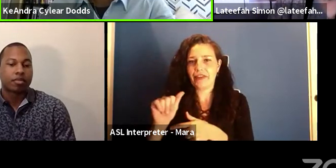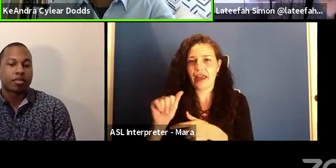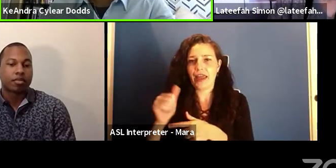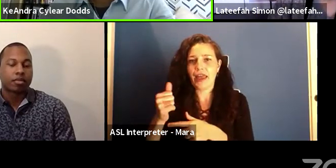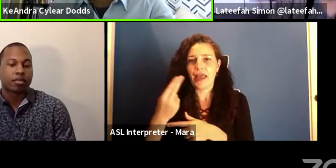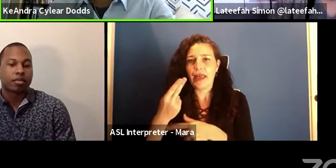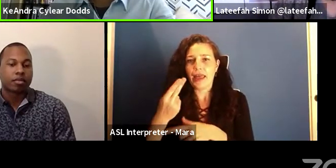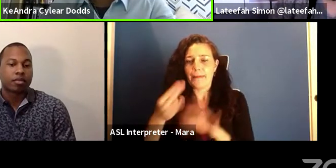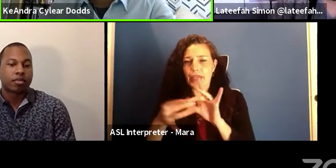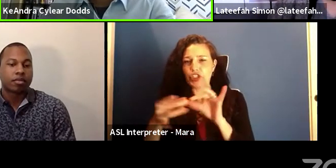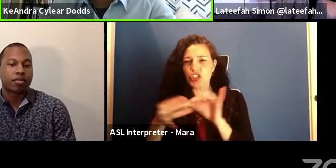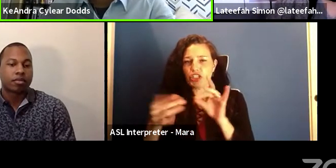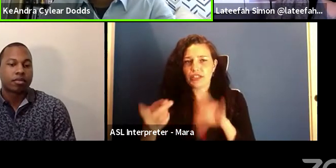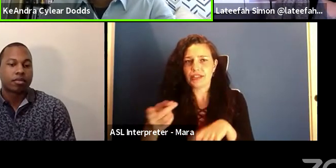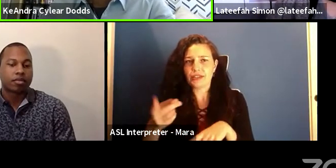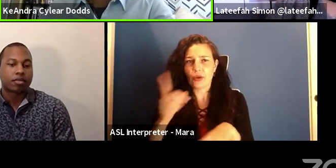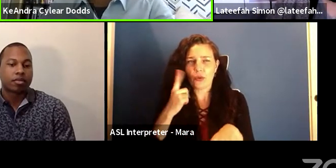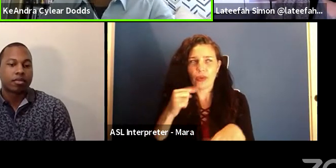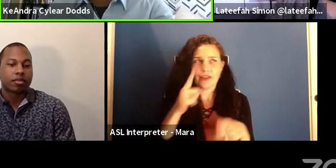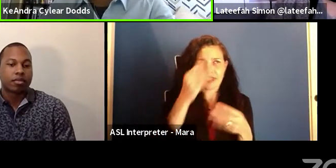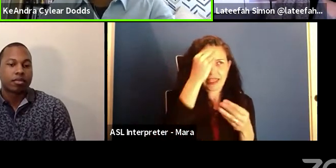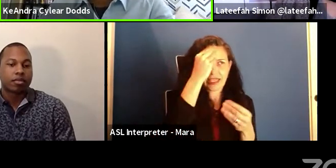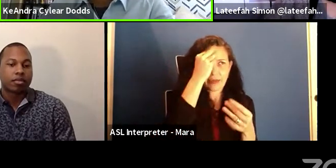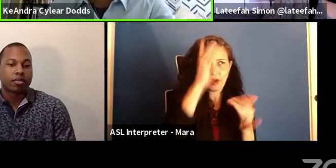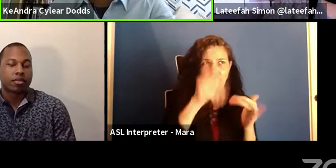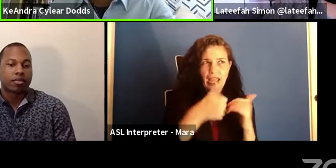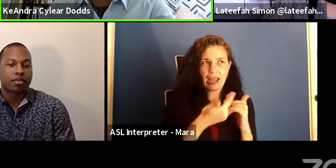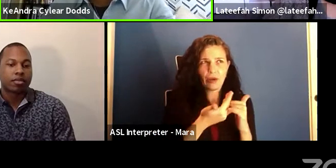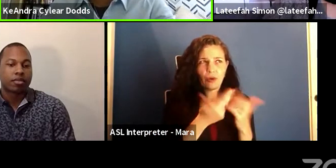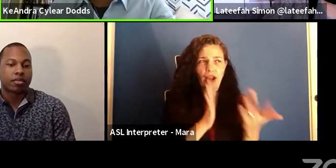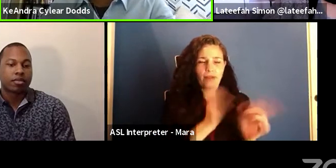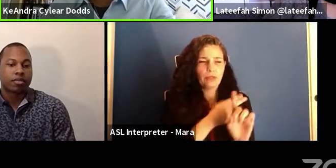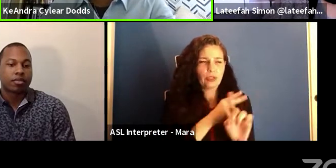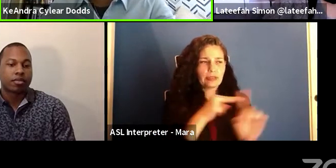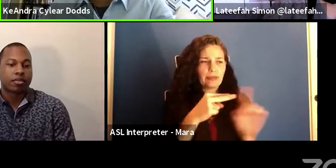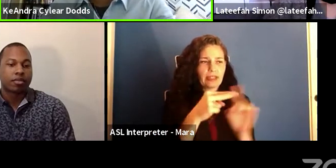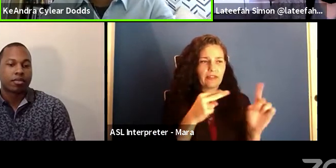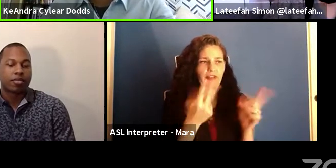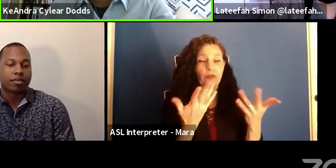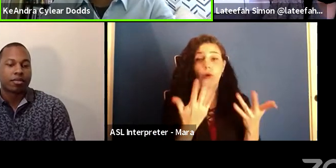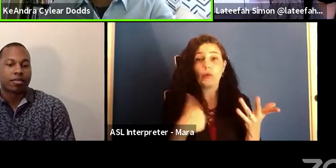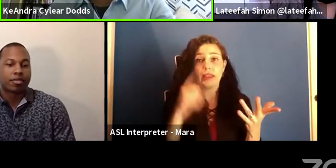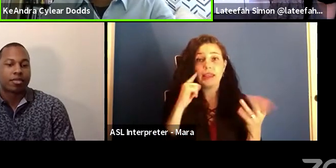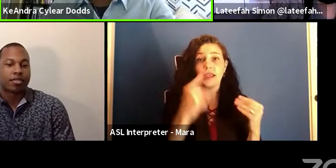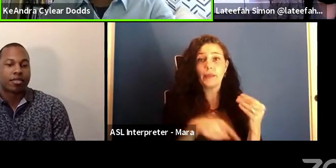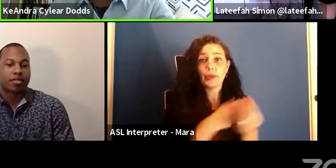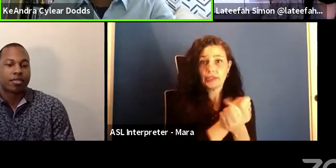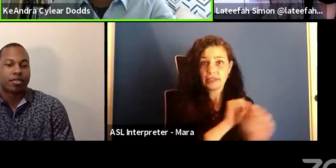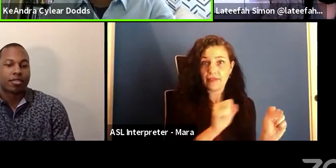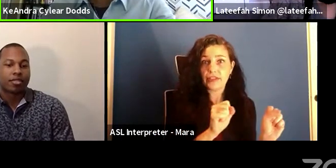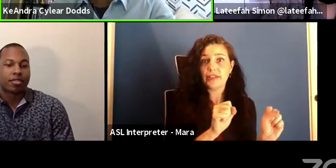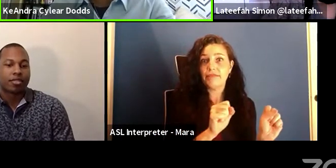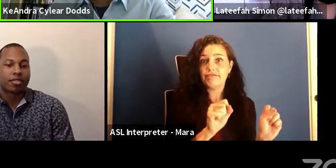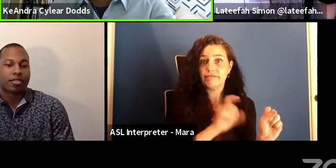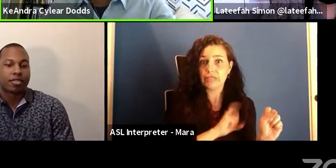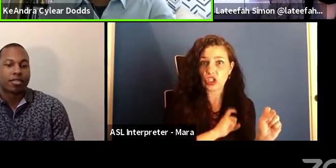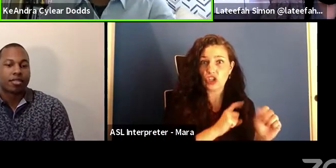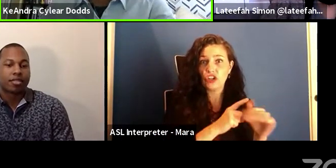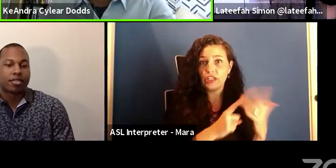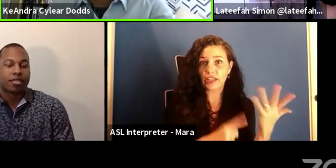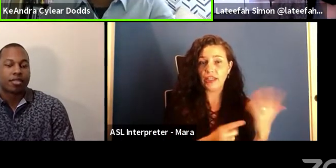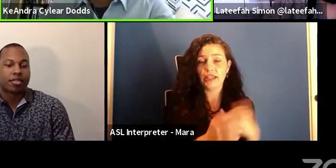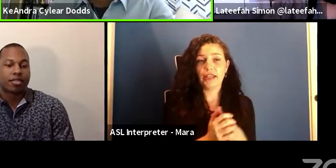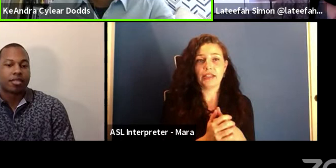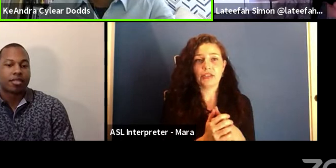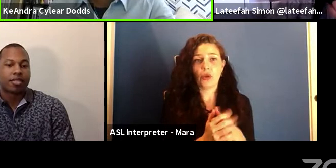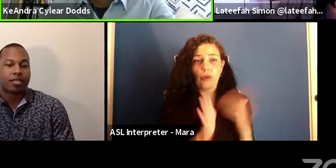pushing ourselves to expand that, and really working to come to this table, both as an